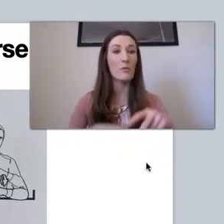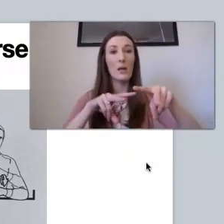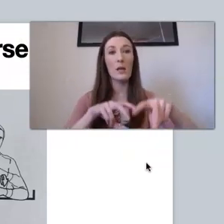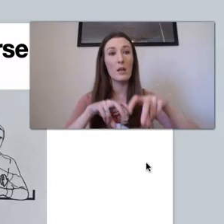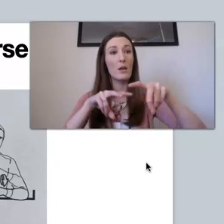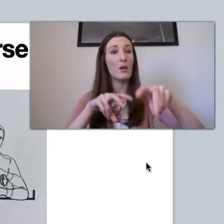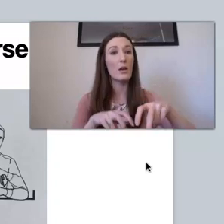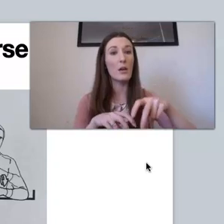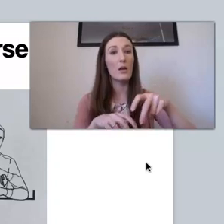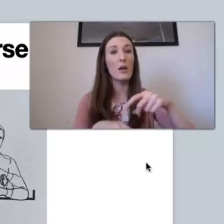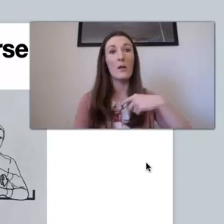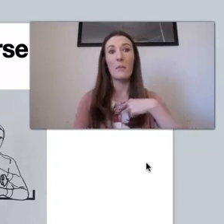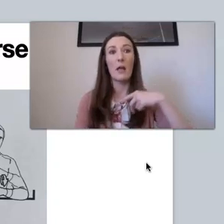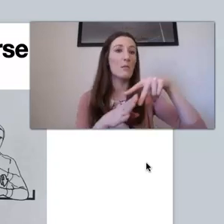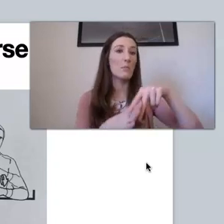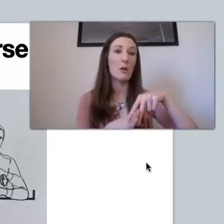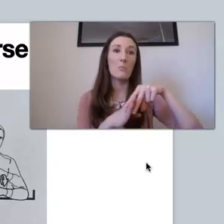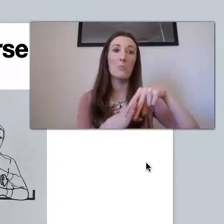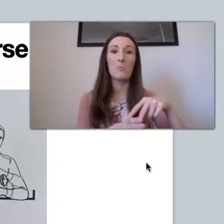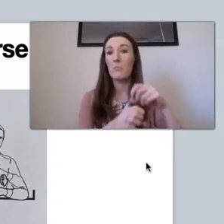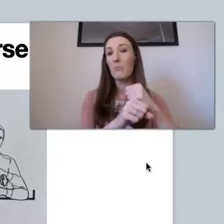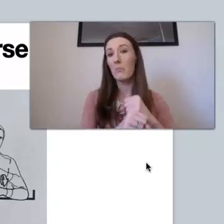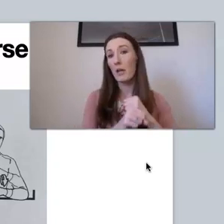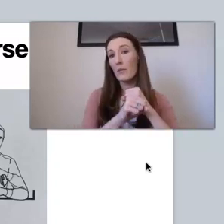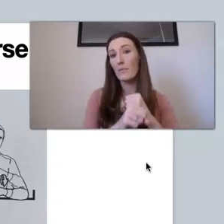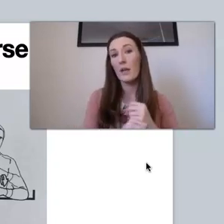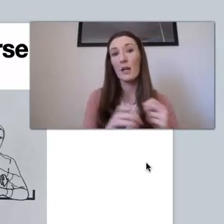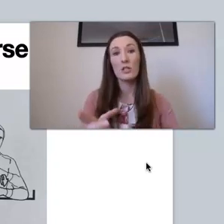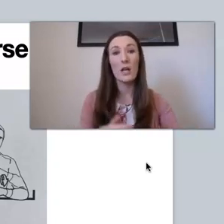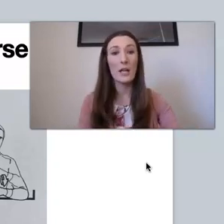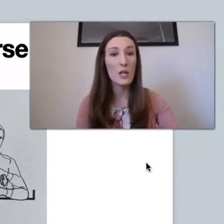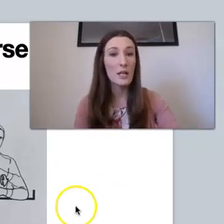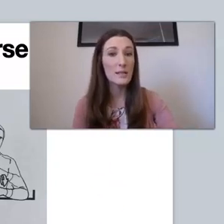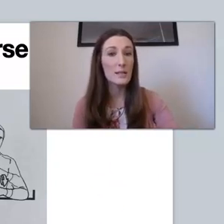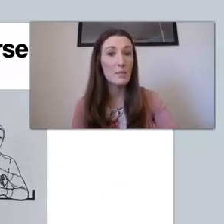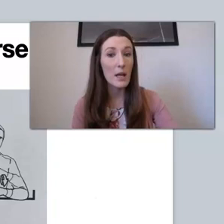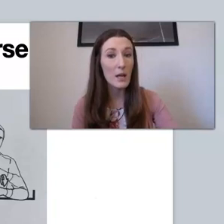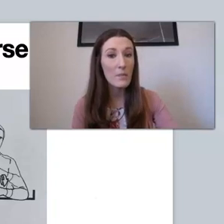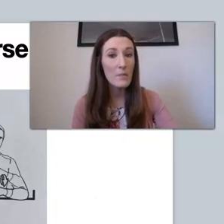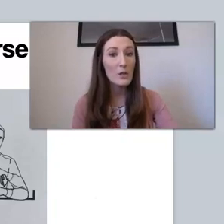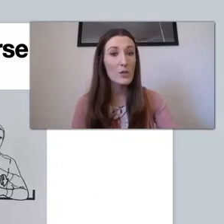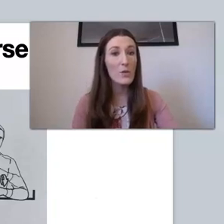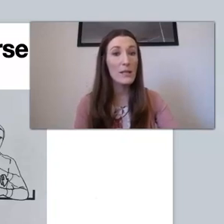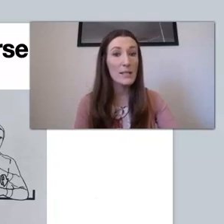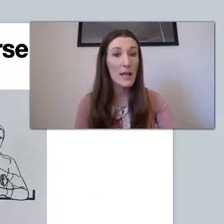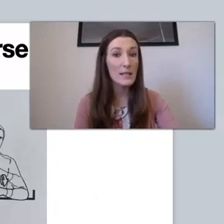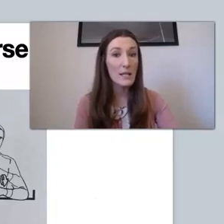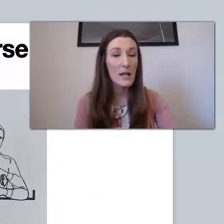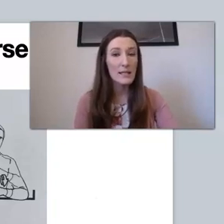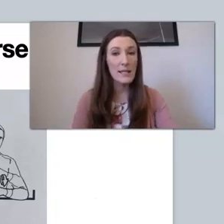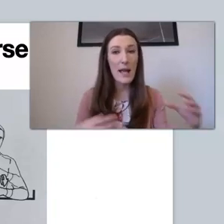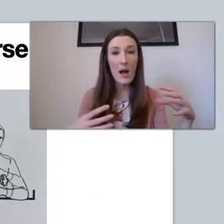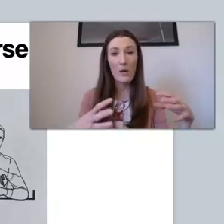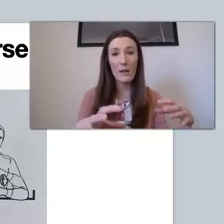your movement. Here, me, here, here. Change in speed. So this